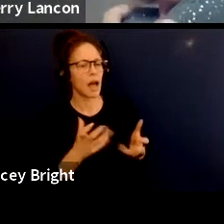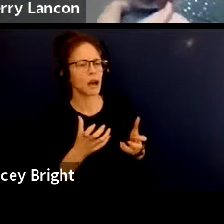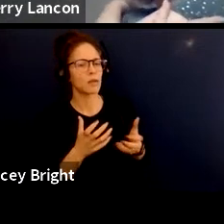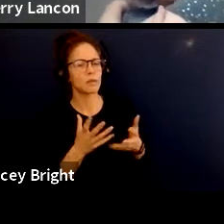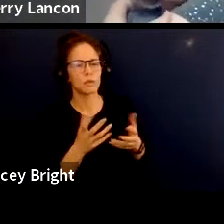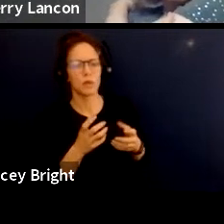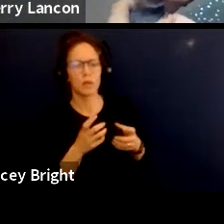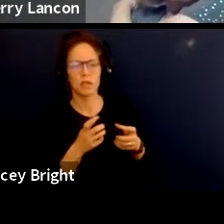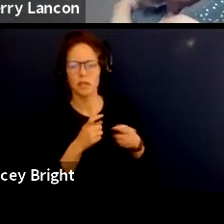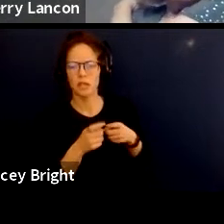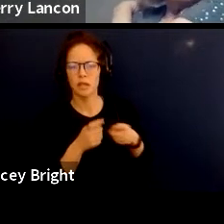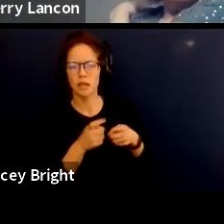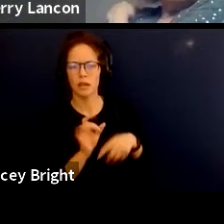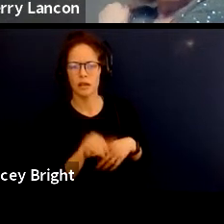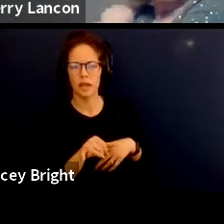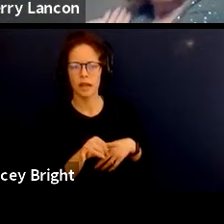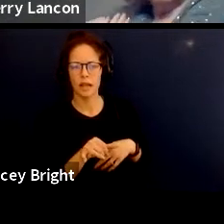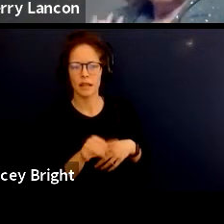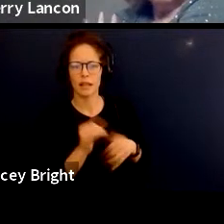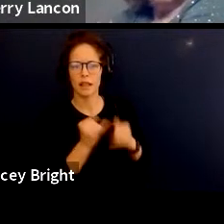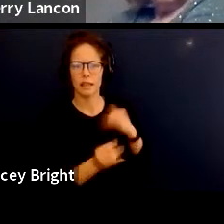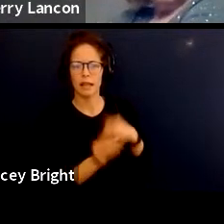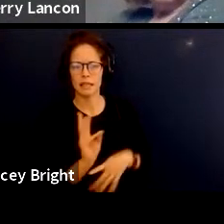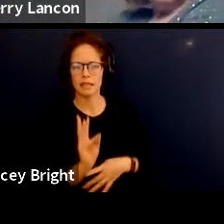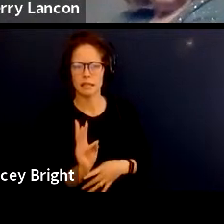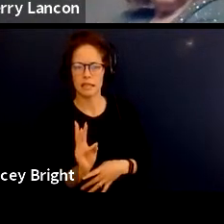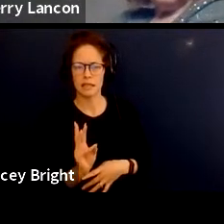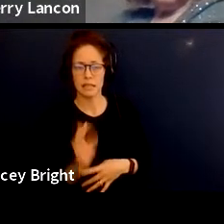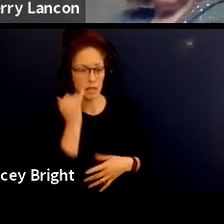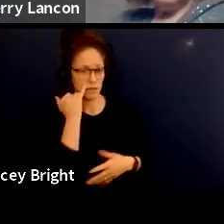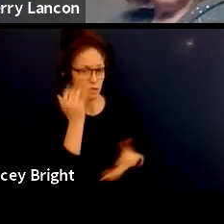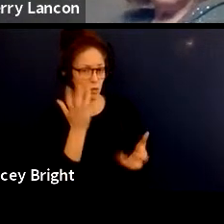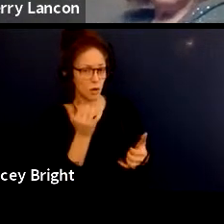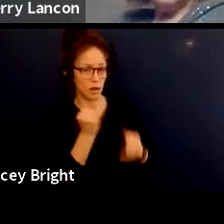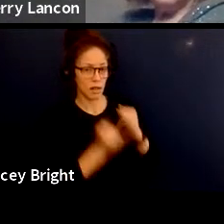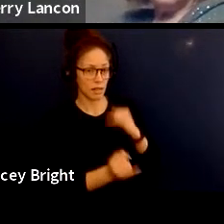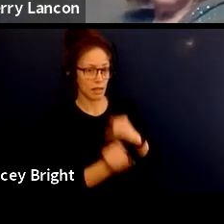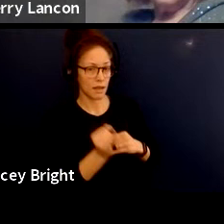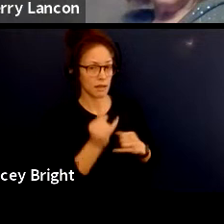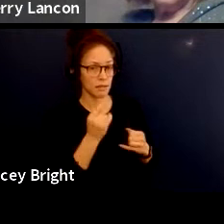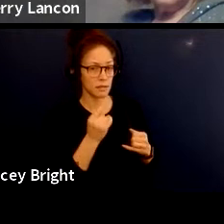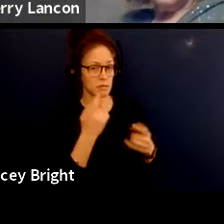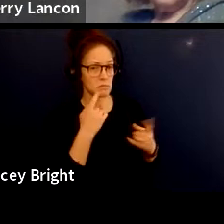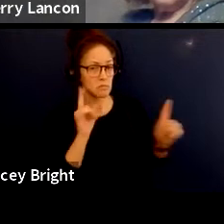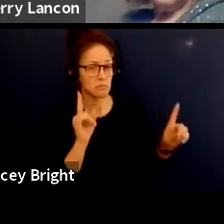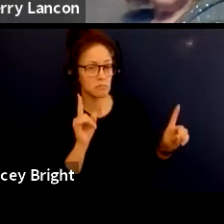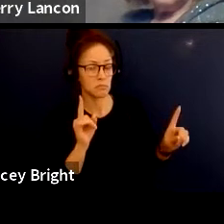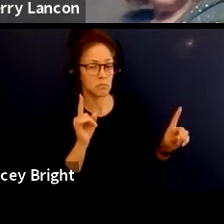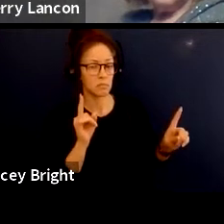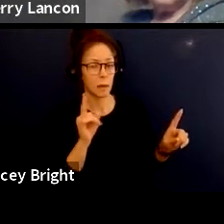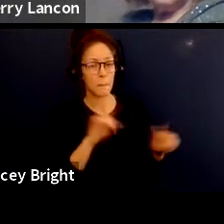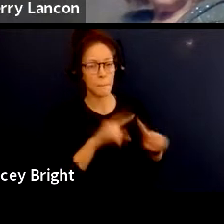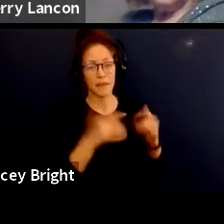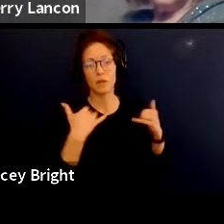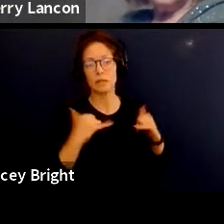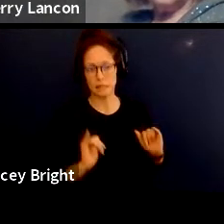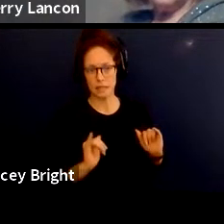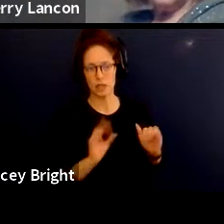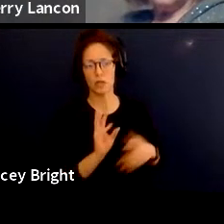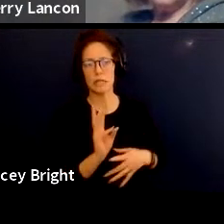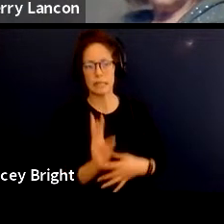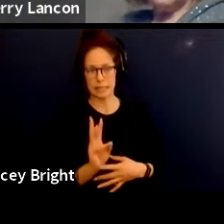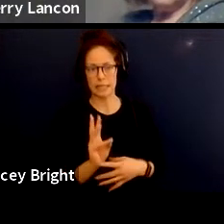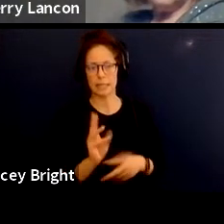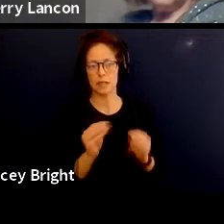handle the 6, if you want to do a last call now, how you want to kind of, but there are 6 people with their hands up